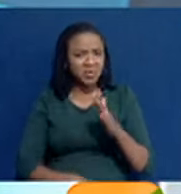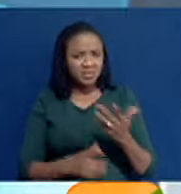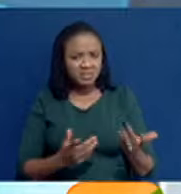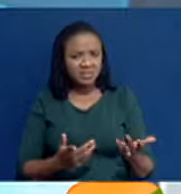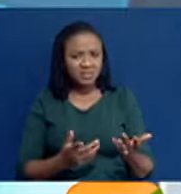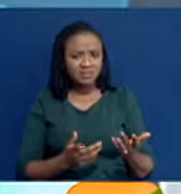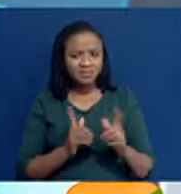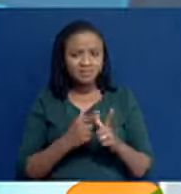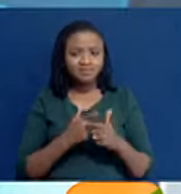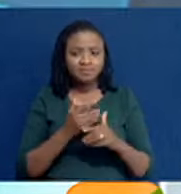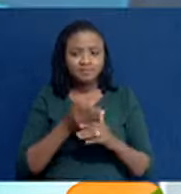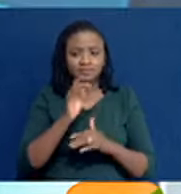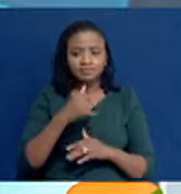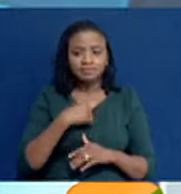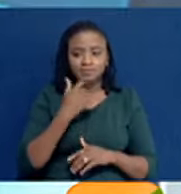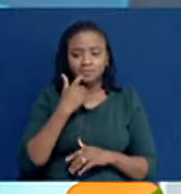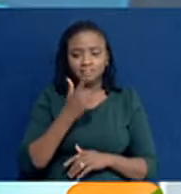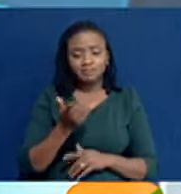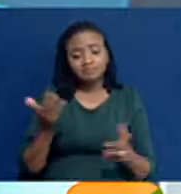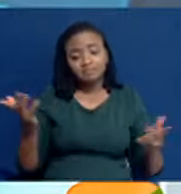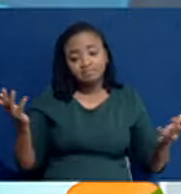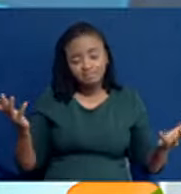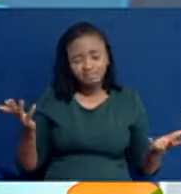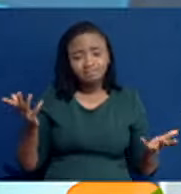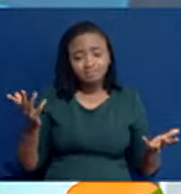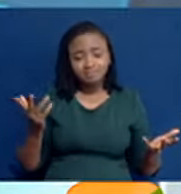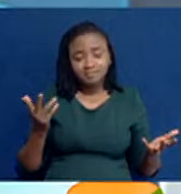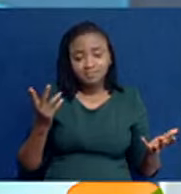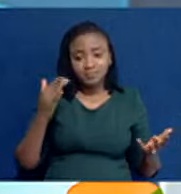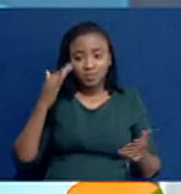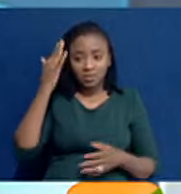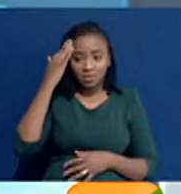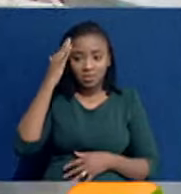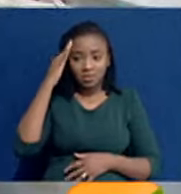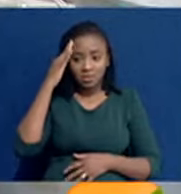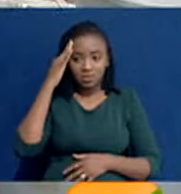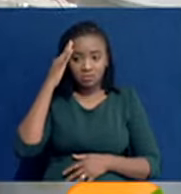And I said, well, you know, this is a friend.